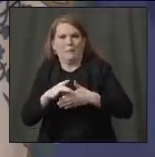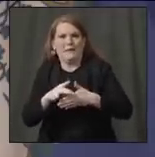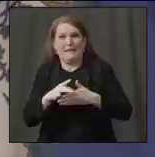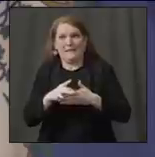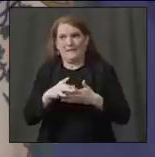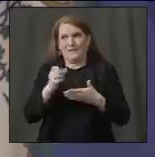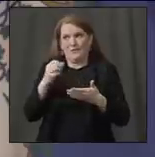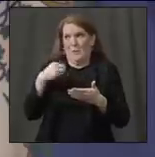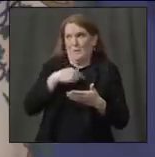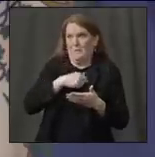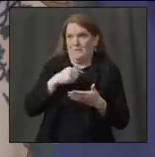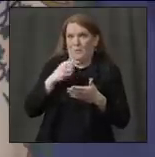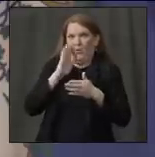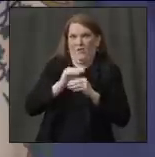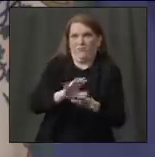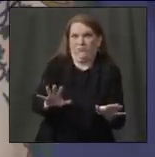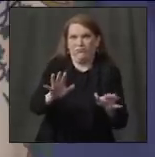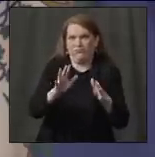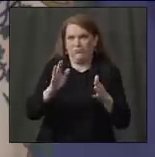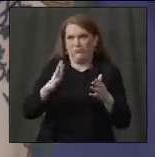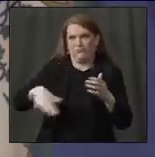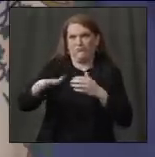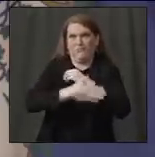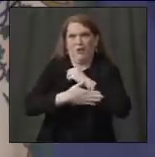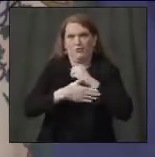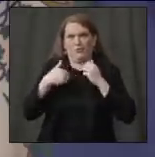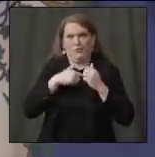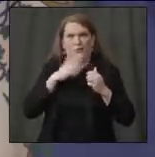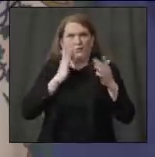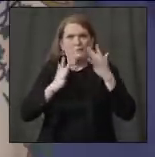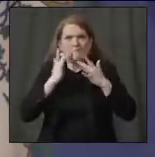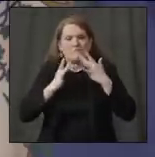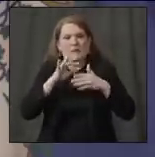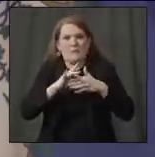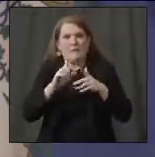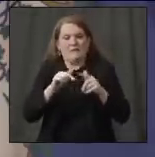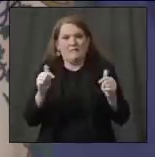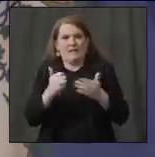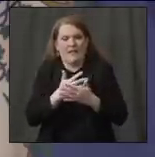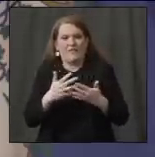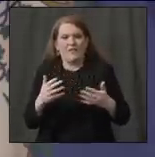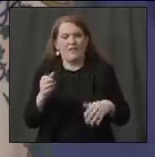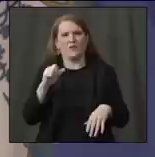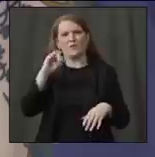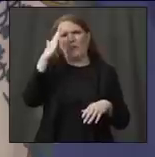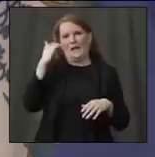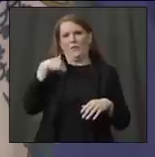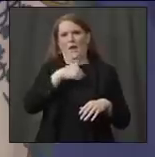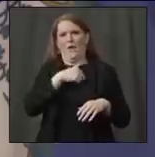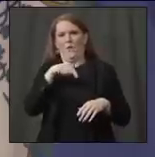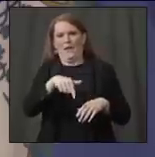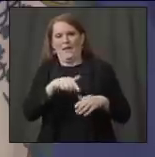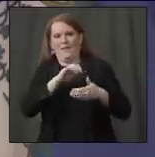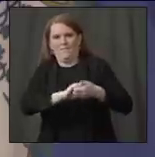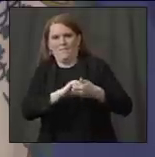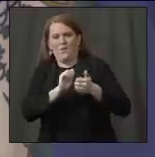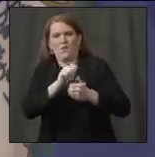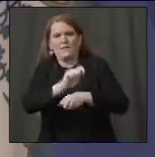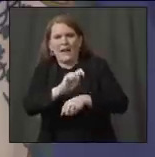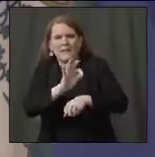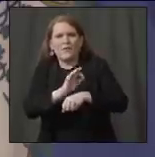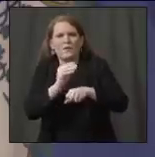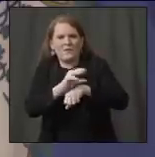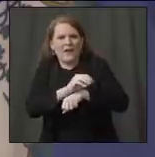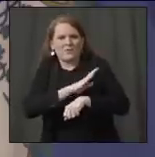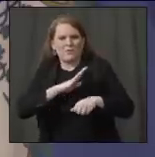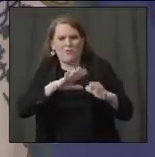own food supply. And I know we don't make most of what we eat here in the state, but let's do a better job of aggregating what we can